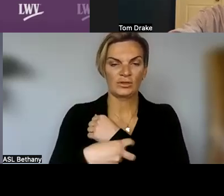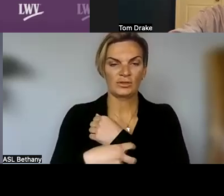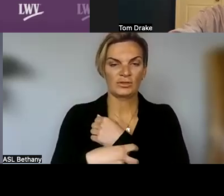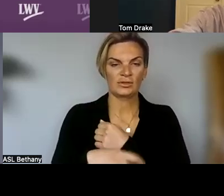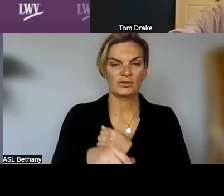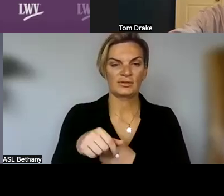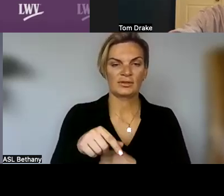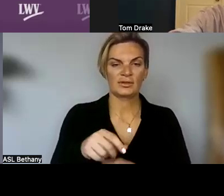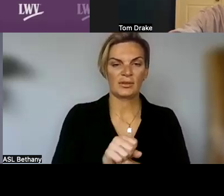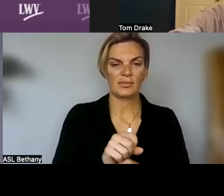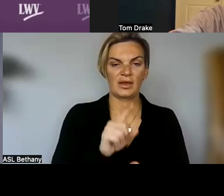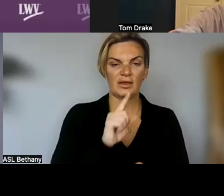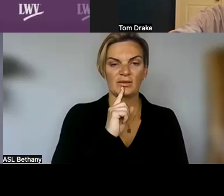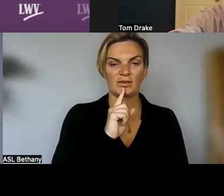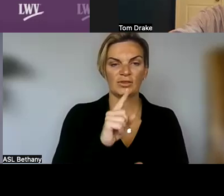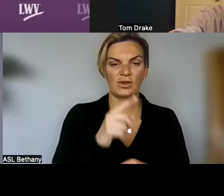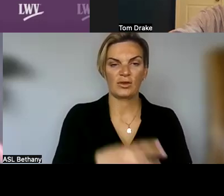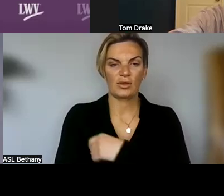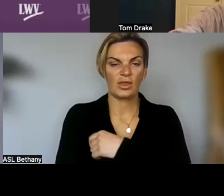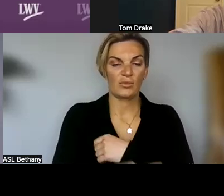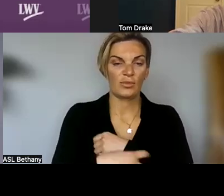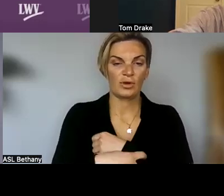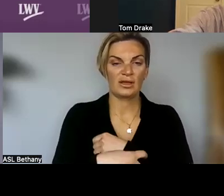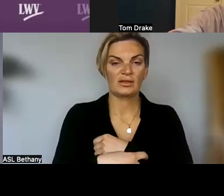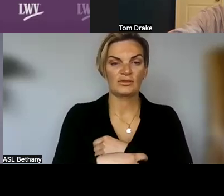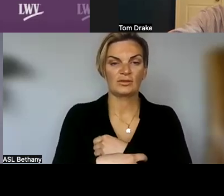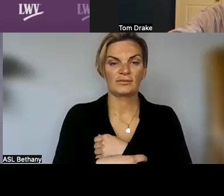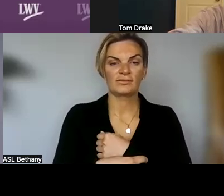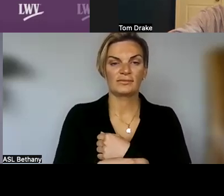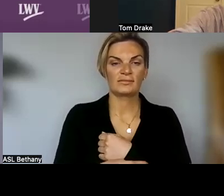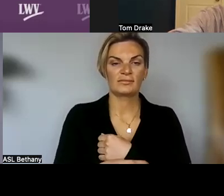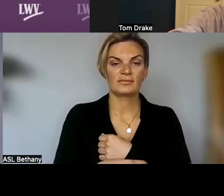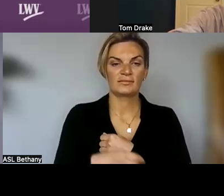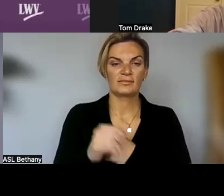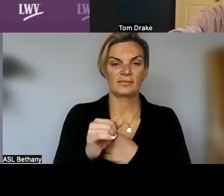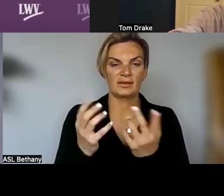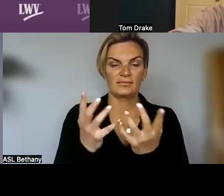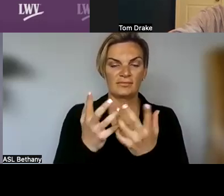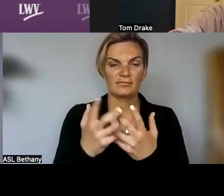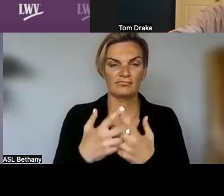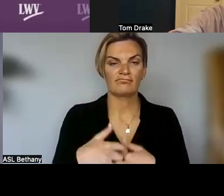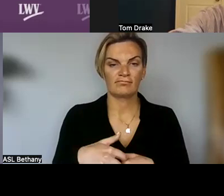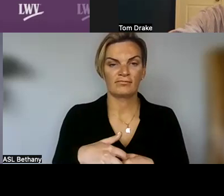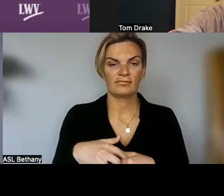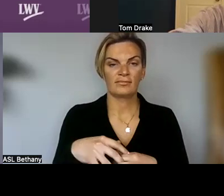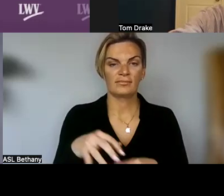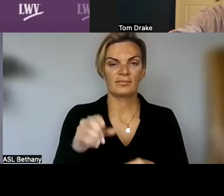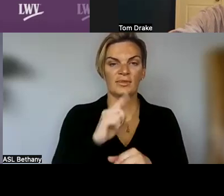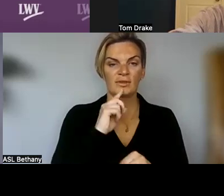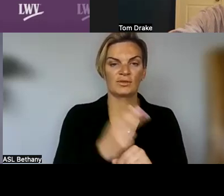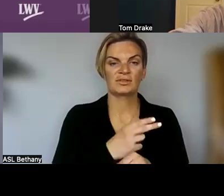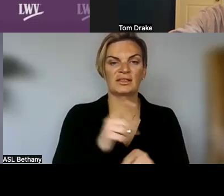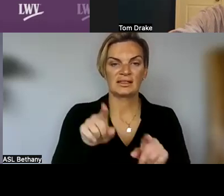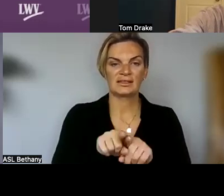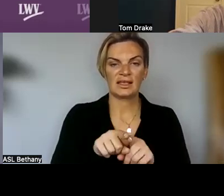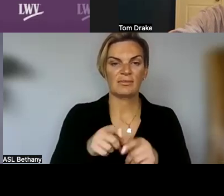to make sure that the details of the bridge worked with the village, had the state use the same street lamps that we use